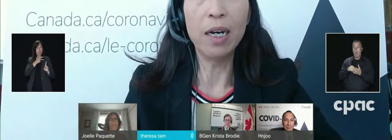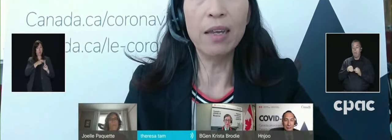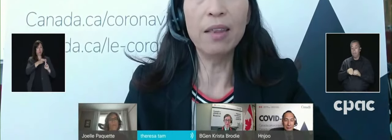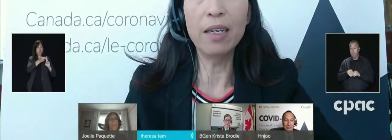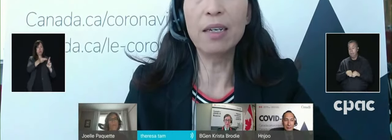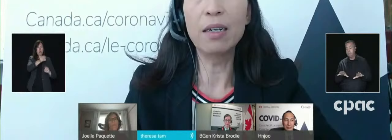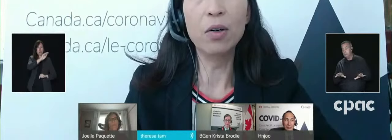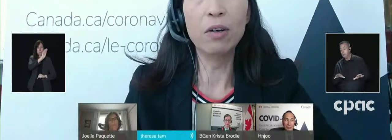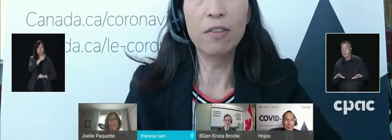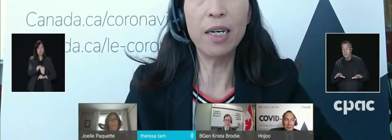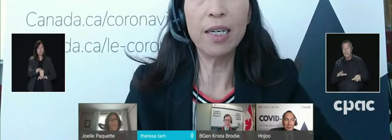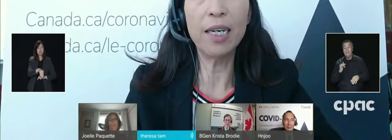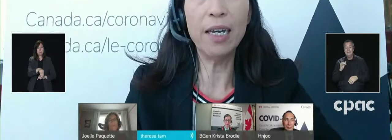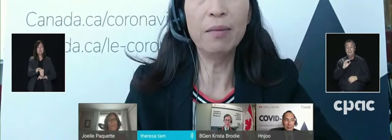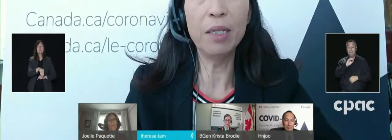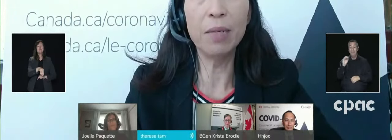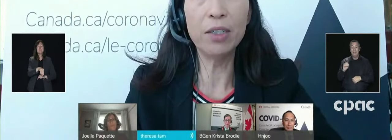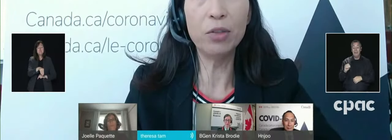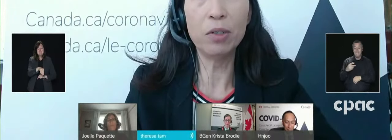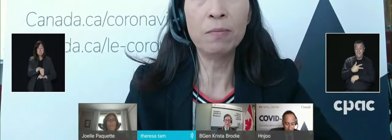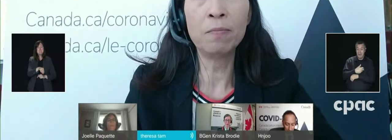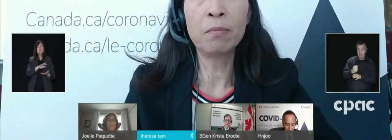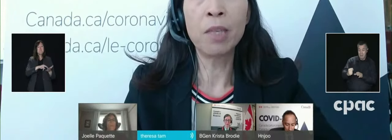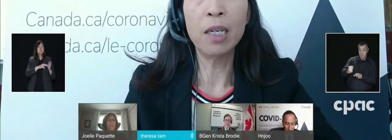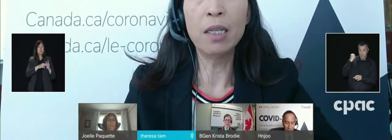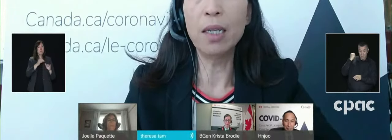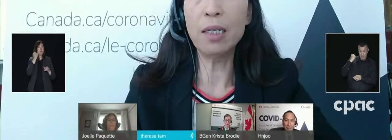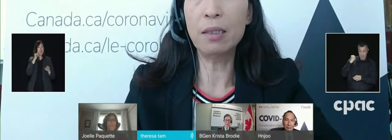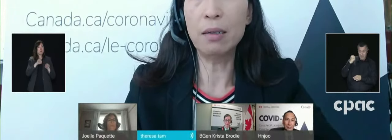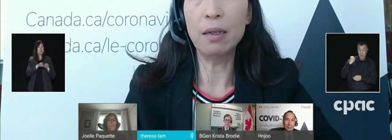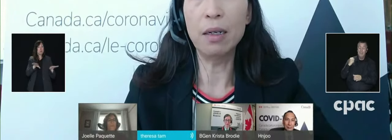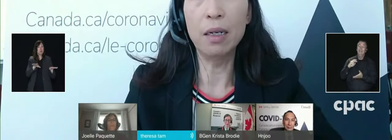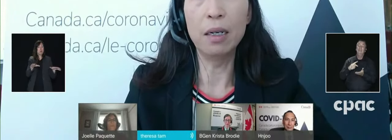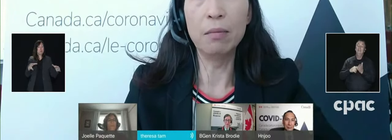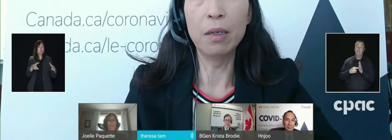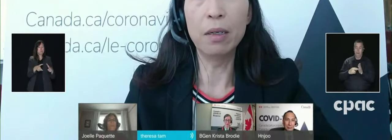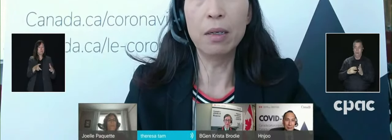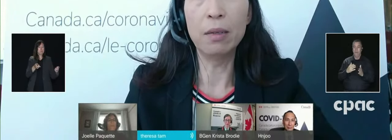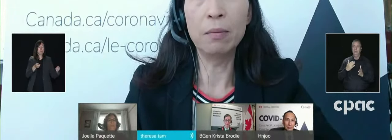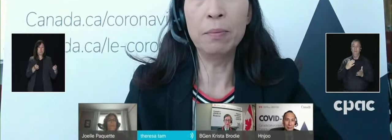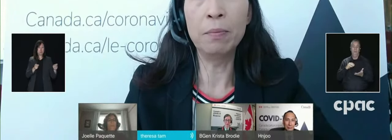possible, I think all of that can be manageable. The next